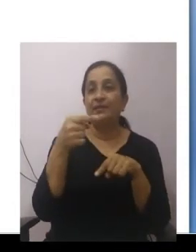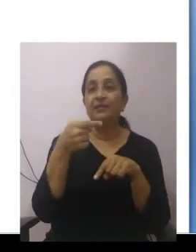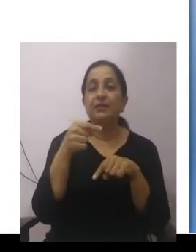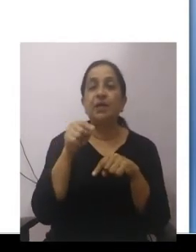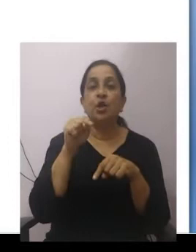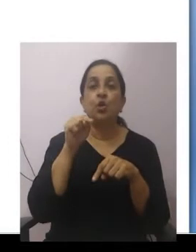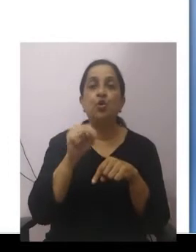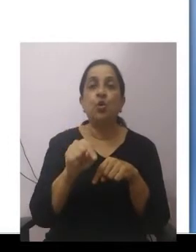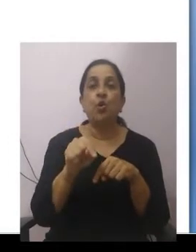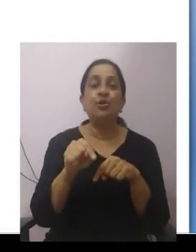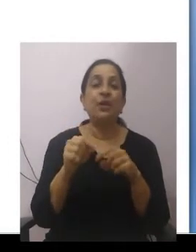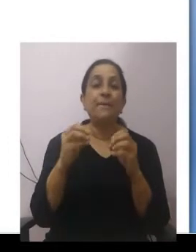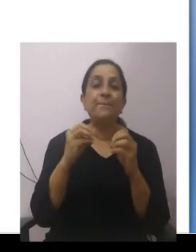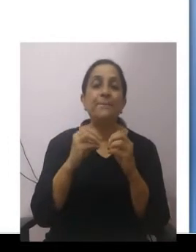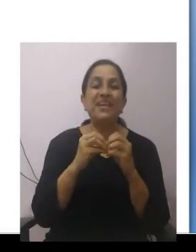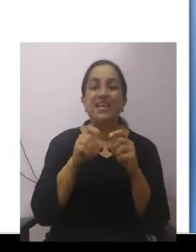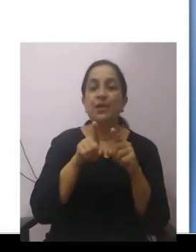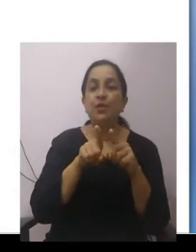That is product of